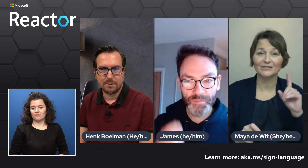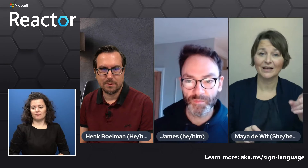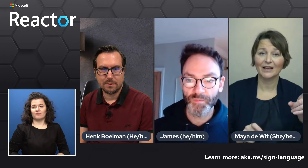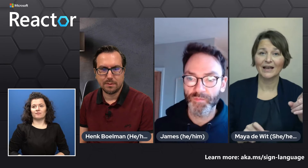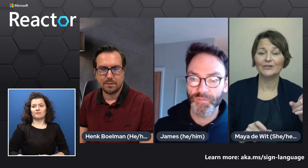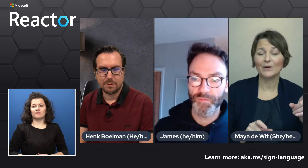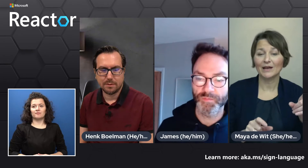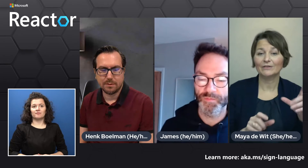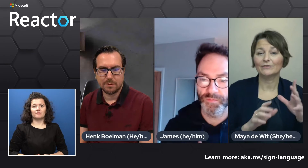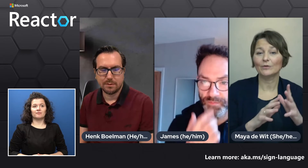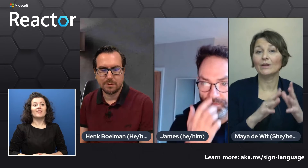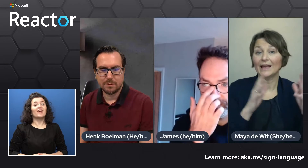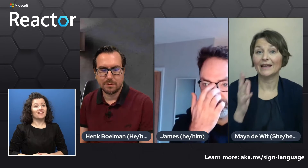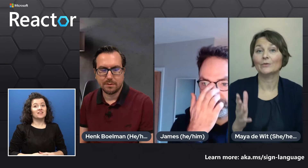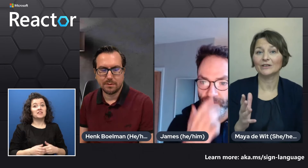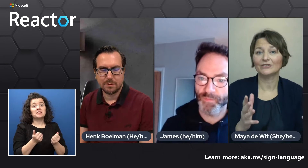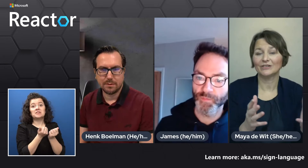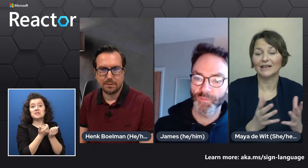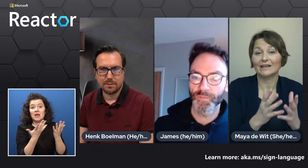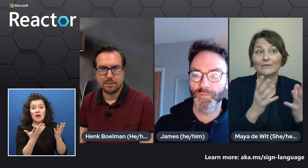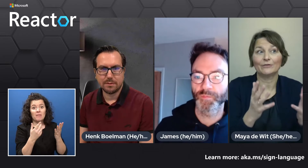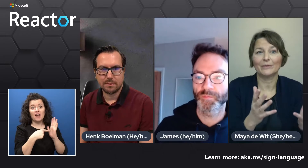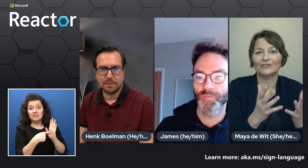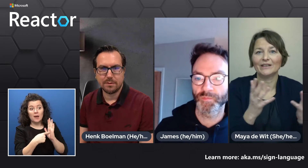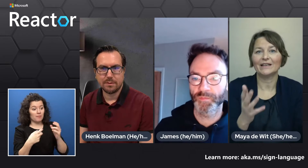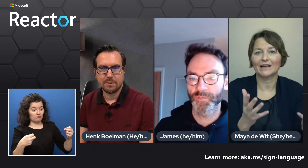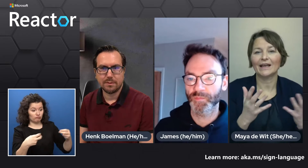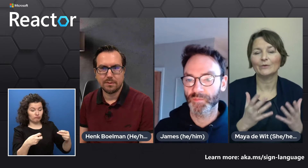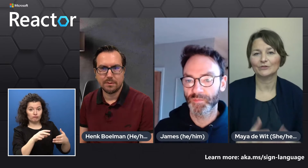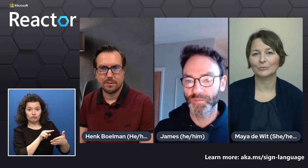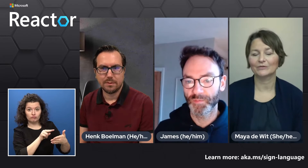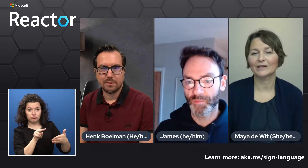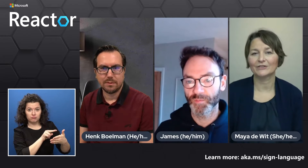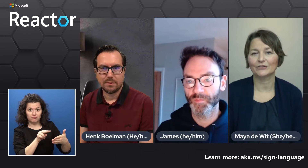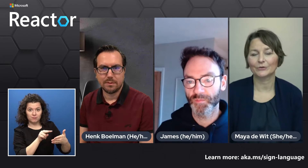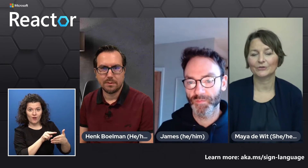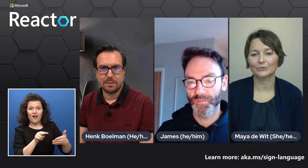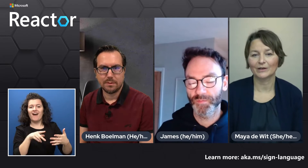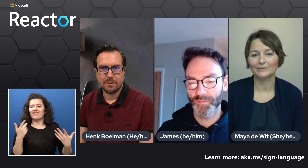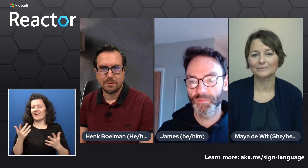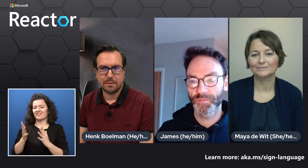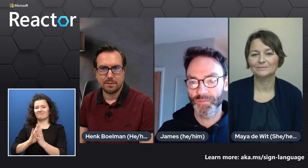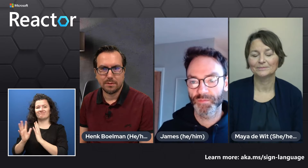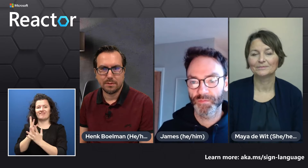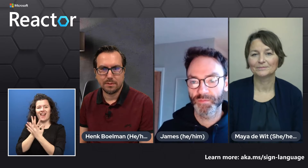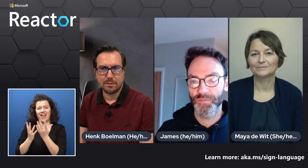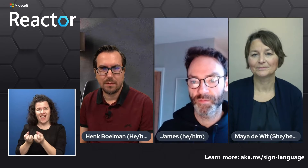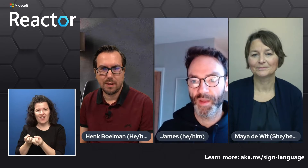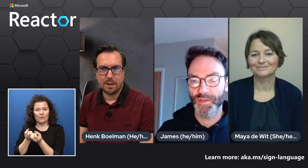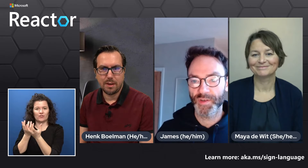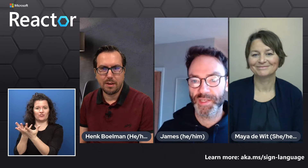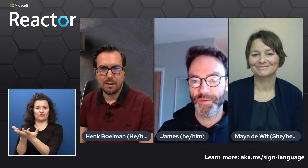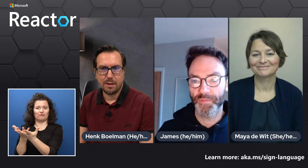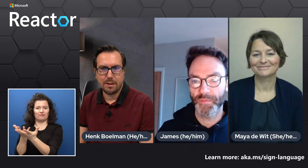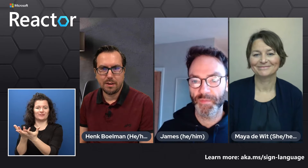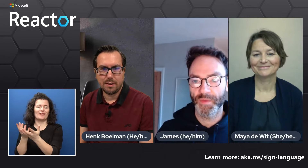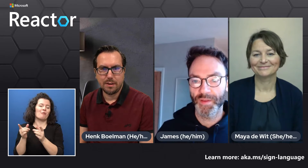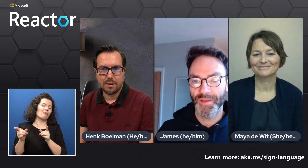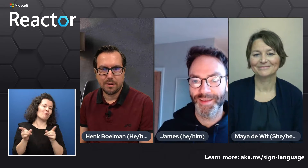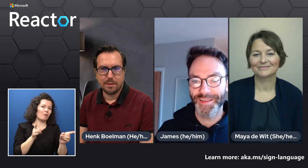text, and you have the full language, the information in a language provided to you as well.